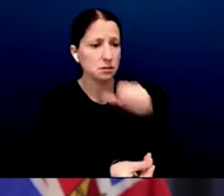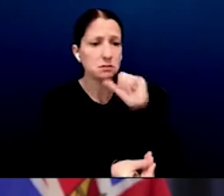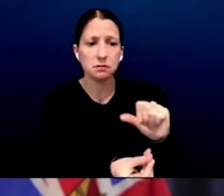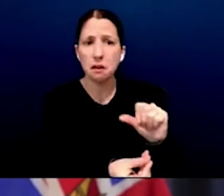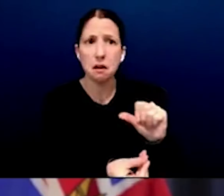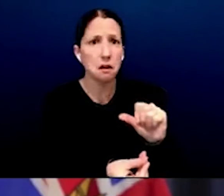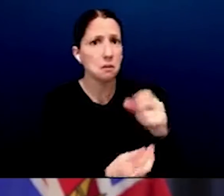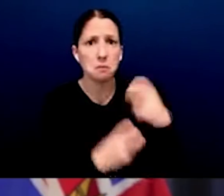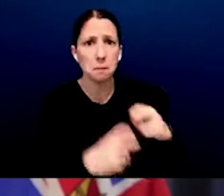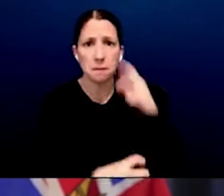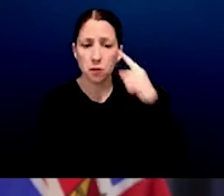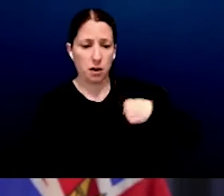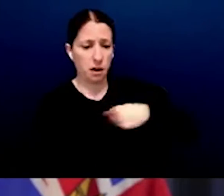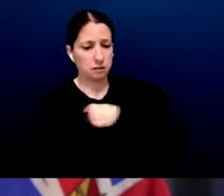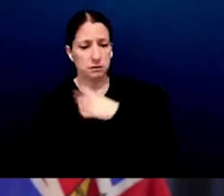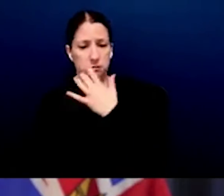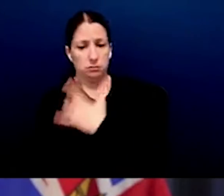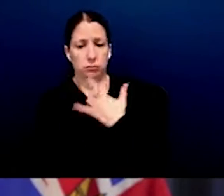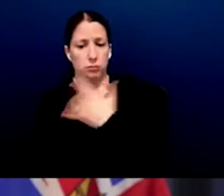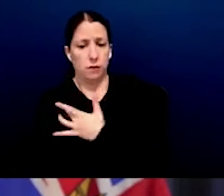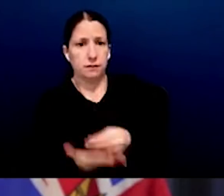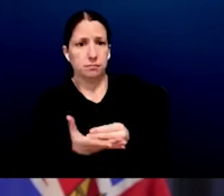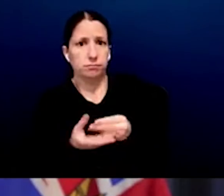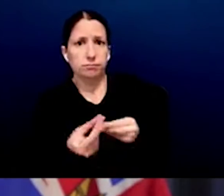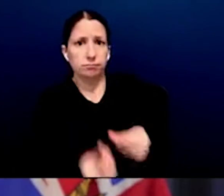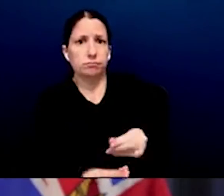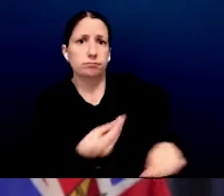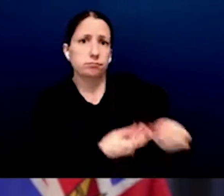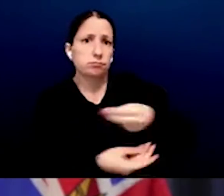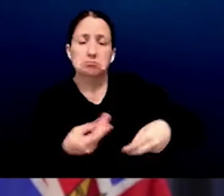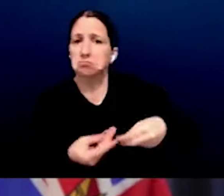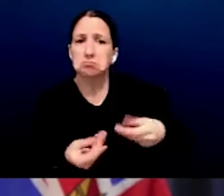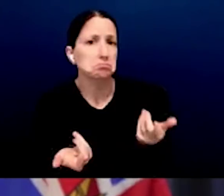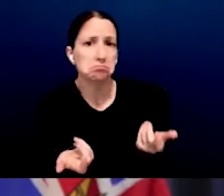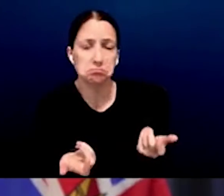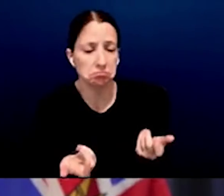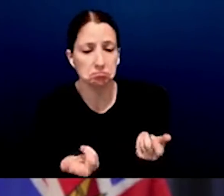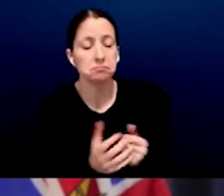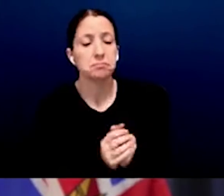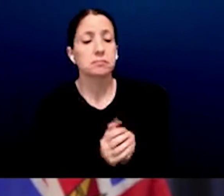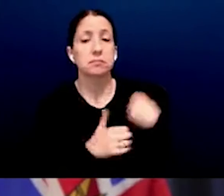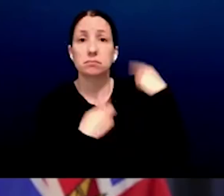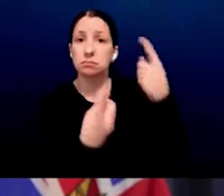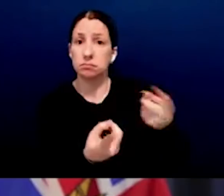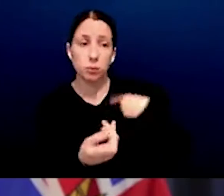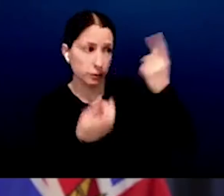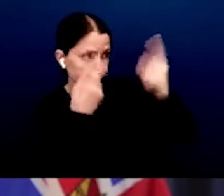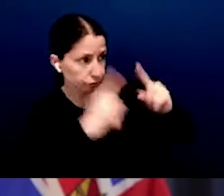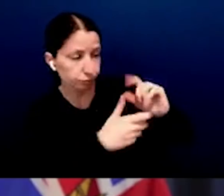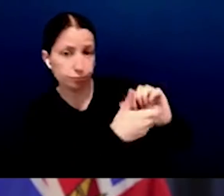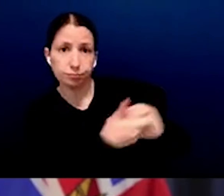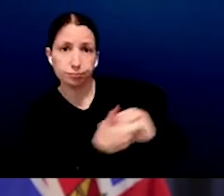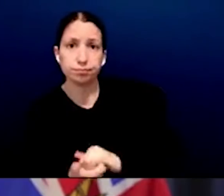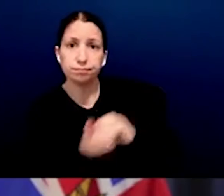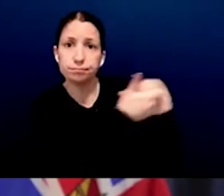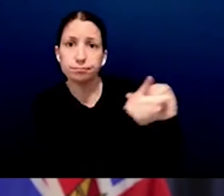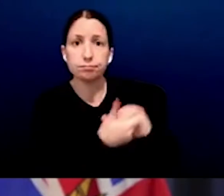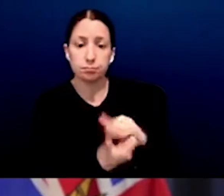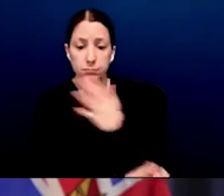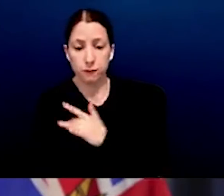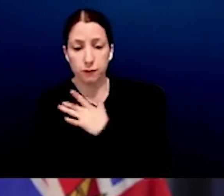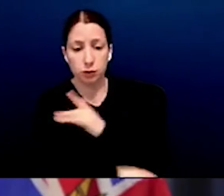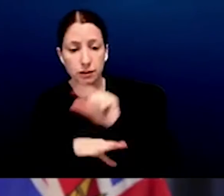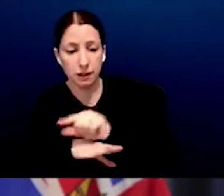perspective. It is, again, we've been working together collaboratively, federal and provincial governments, both